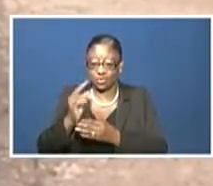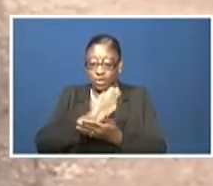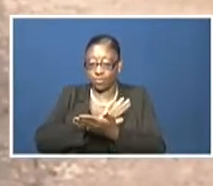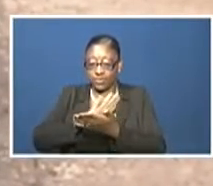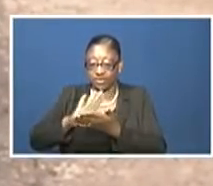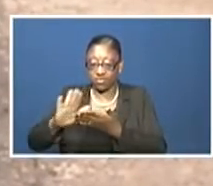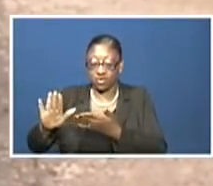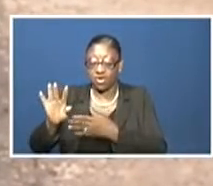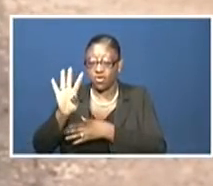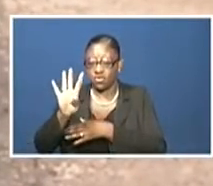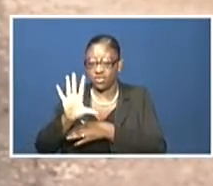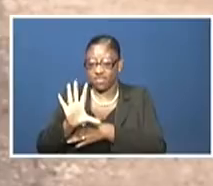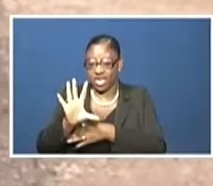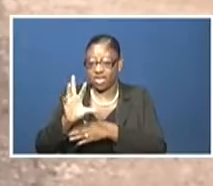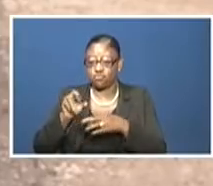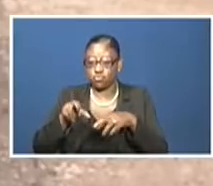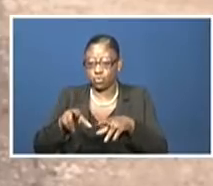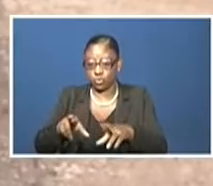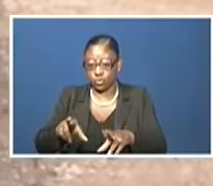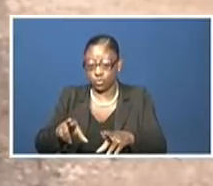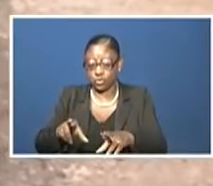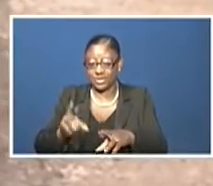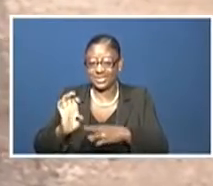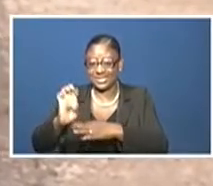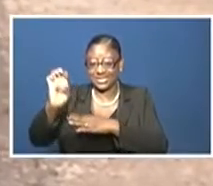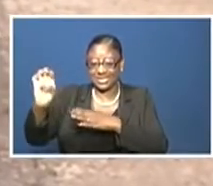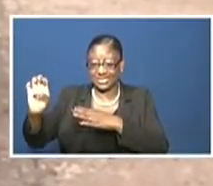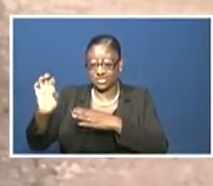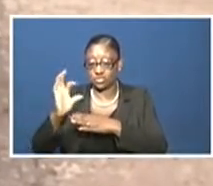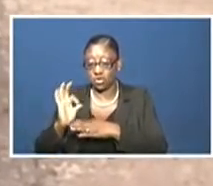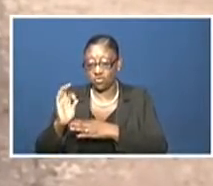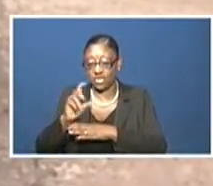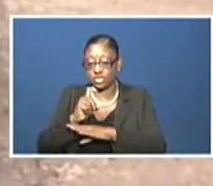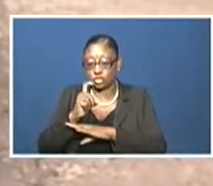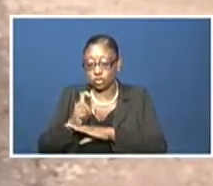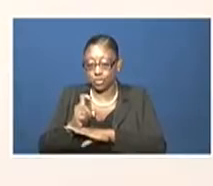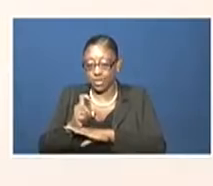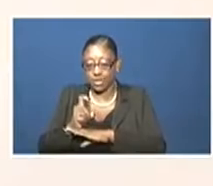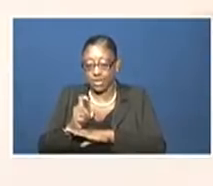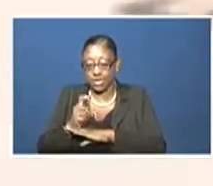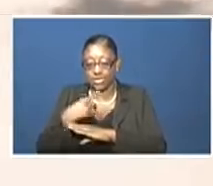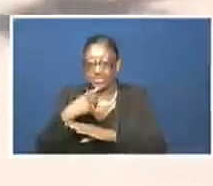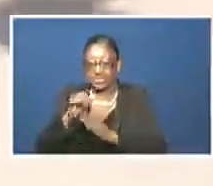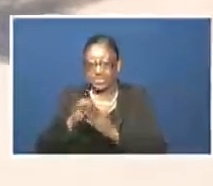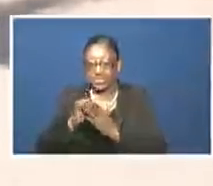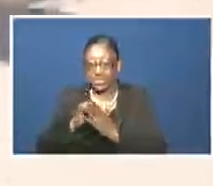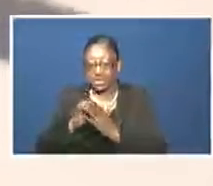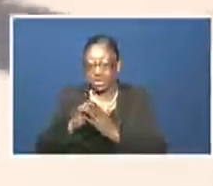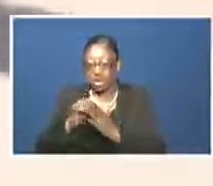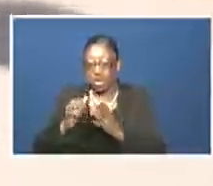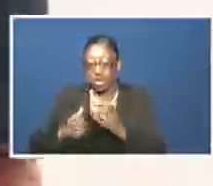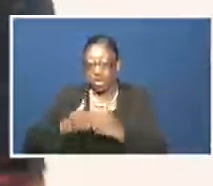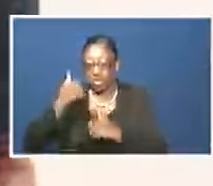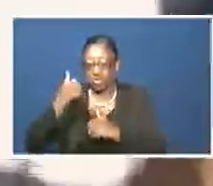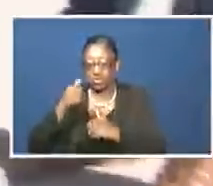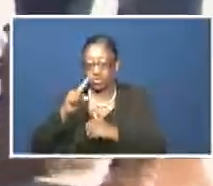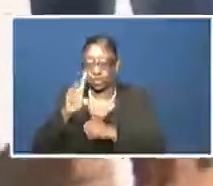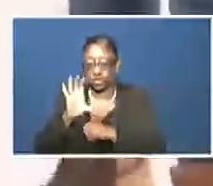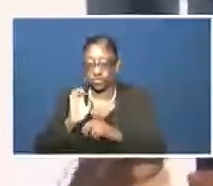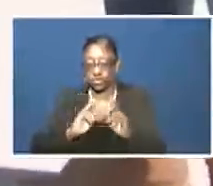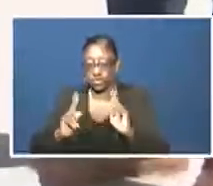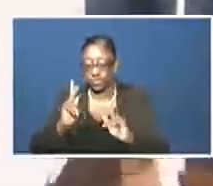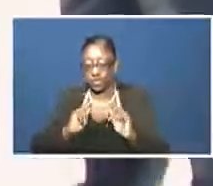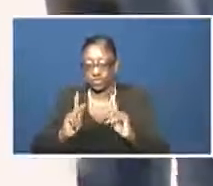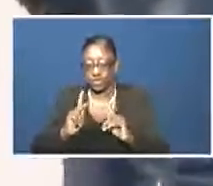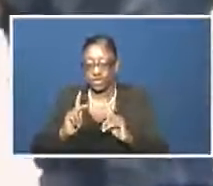some 45 miles of road toward the eastern end of Exuma, a mammoth task in which the almost 100-member crew at